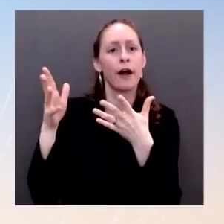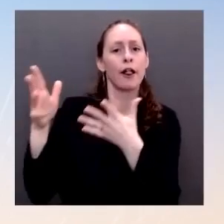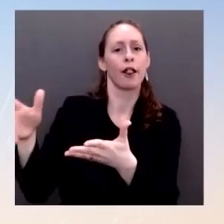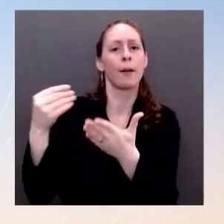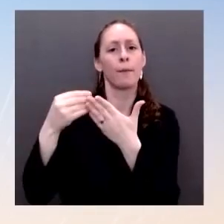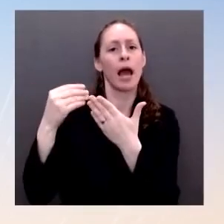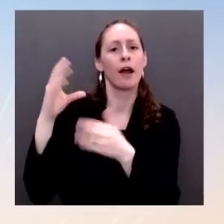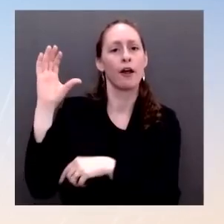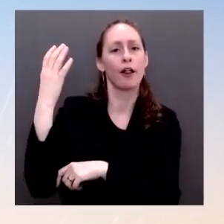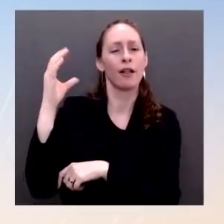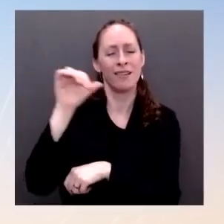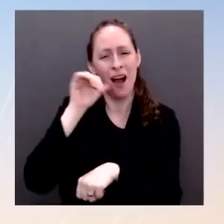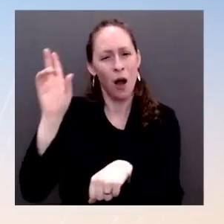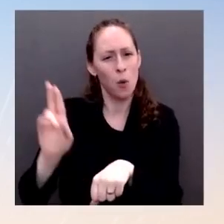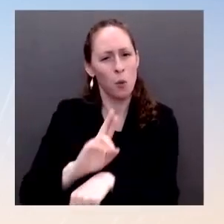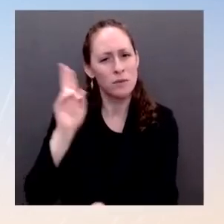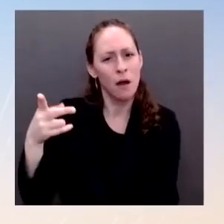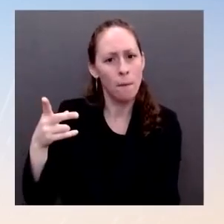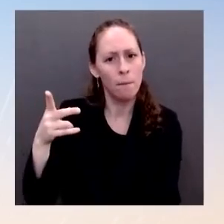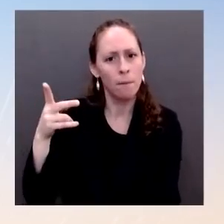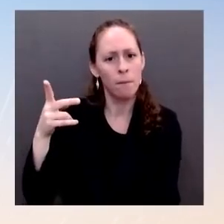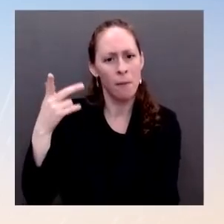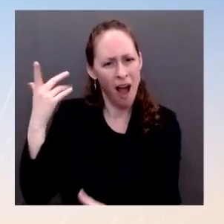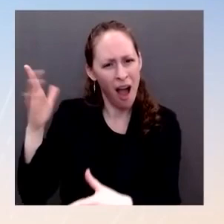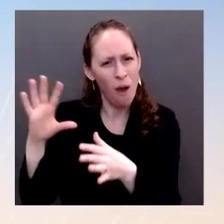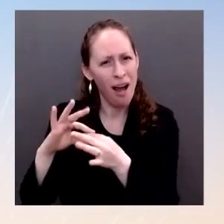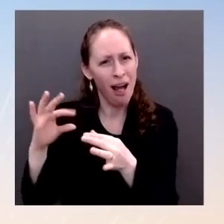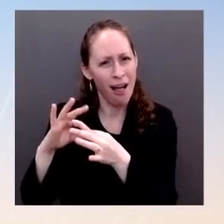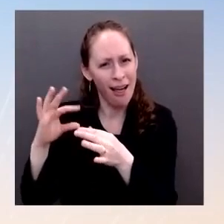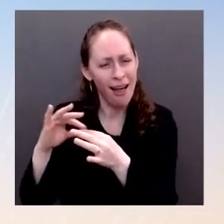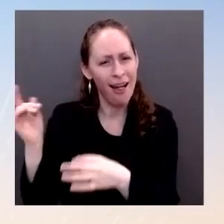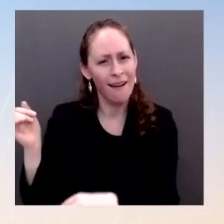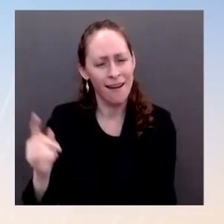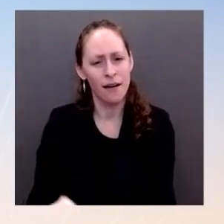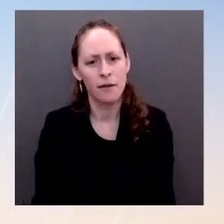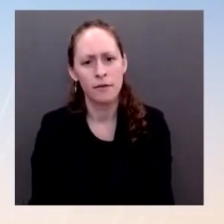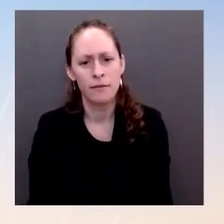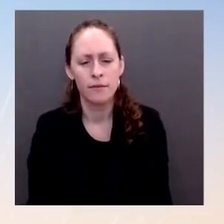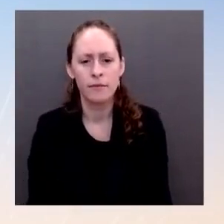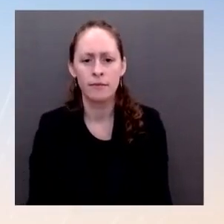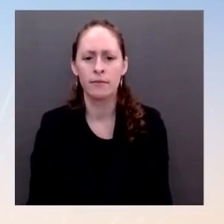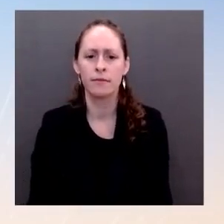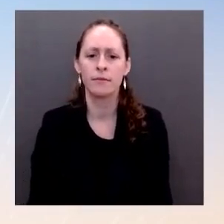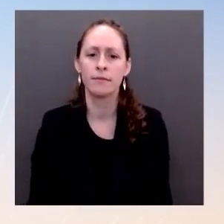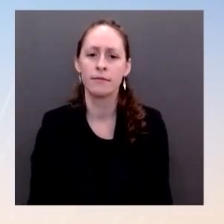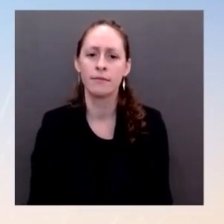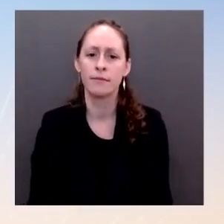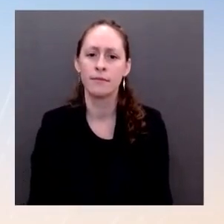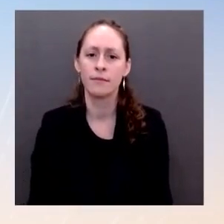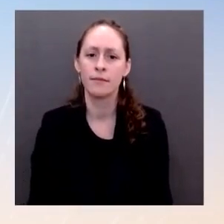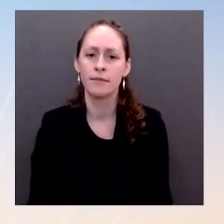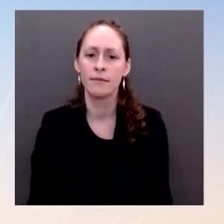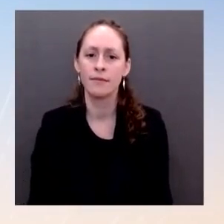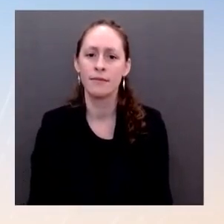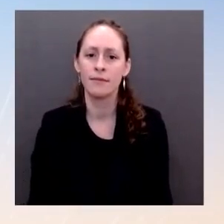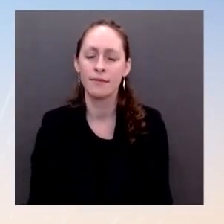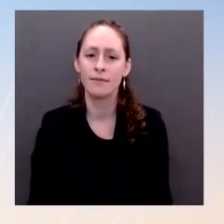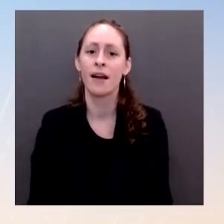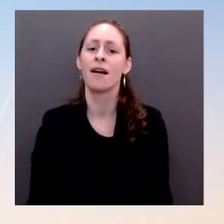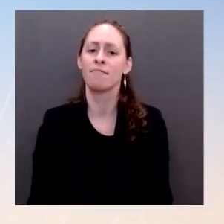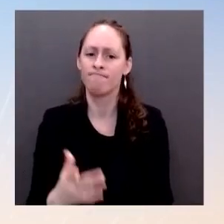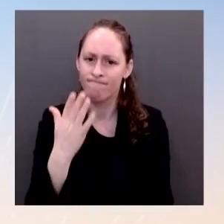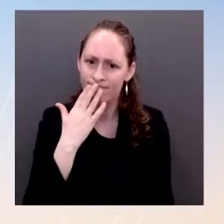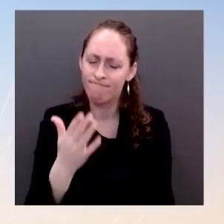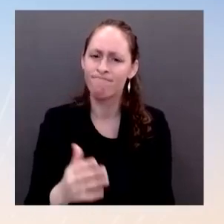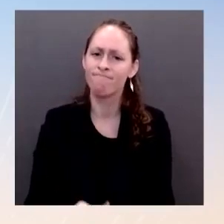weeks. Sure. Well, thank you for that first, because it's freezing in here, I think, as everyone can confirm. But I would say, Karen, so